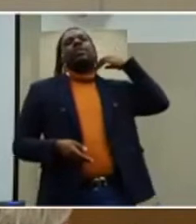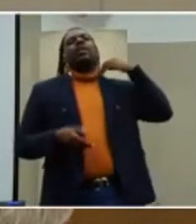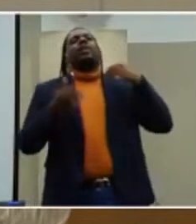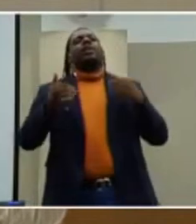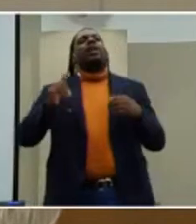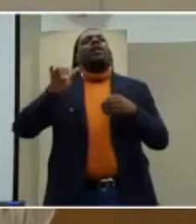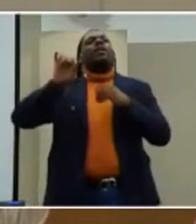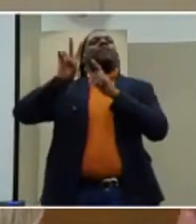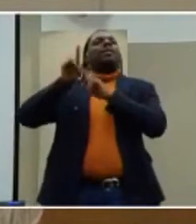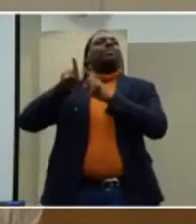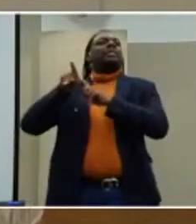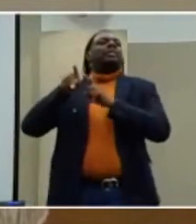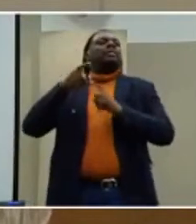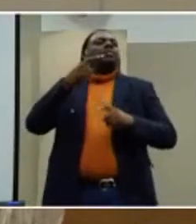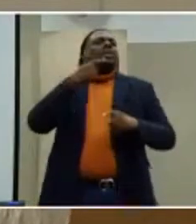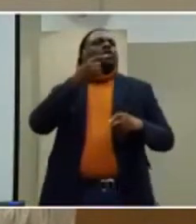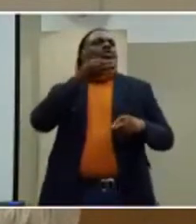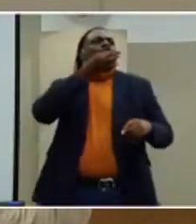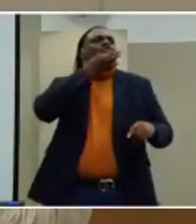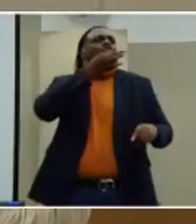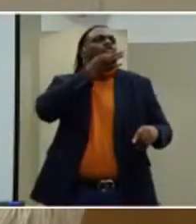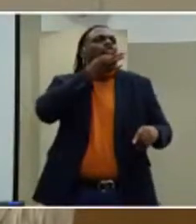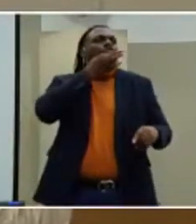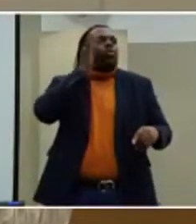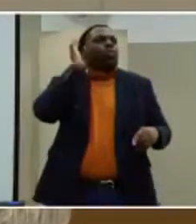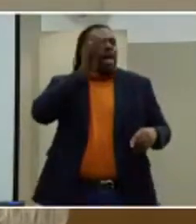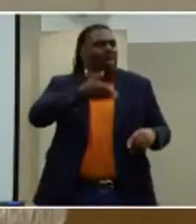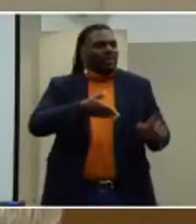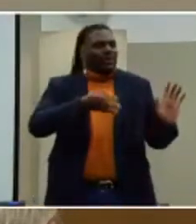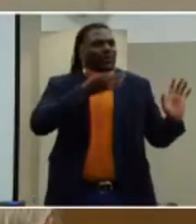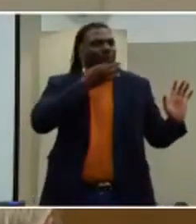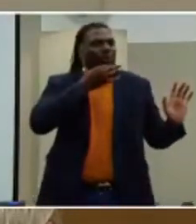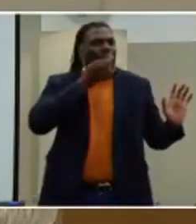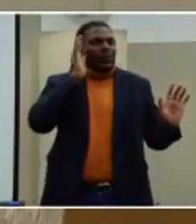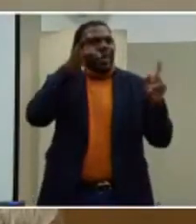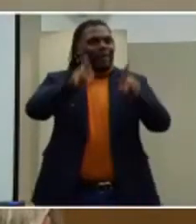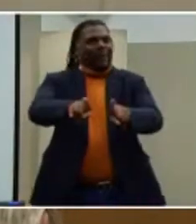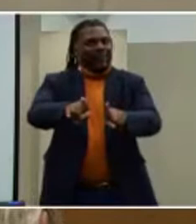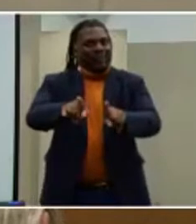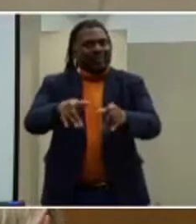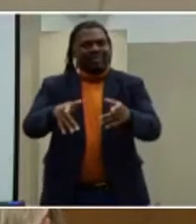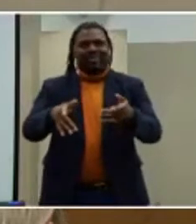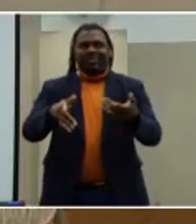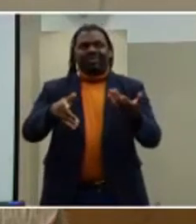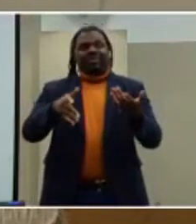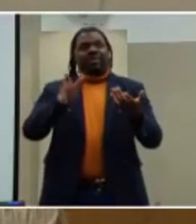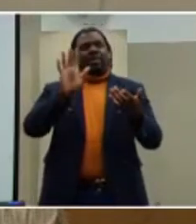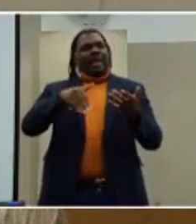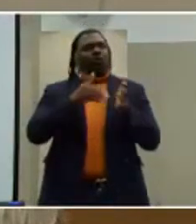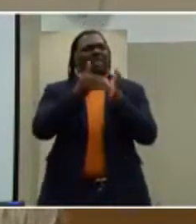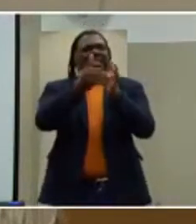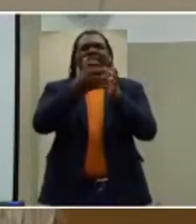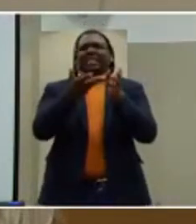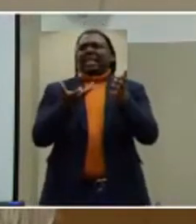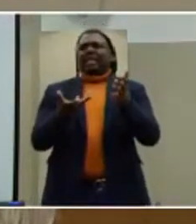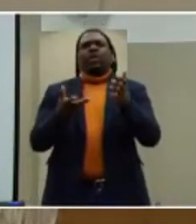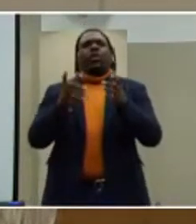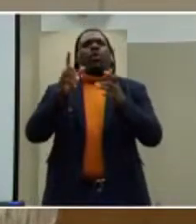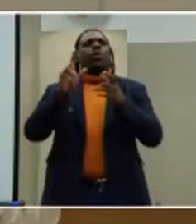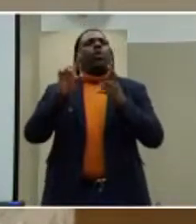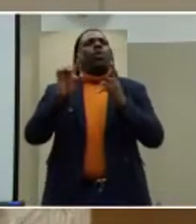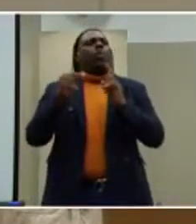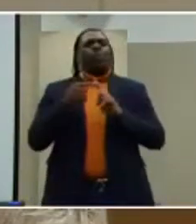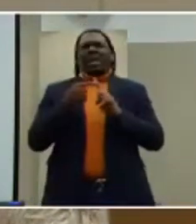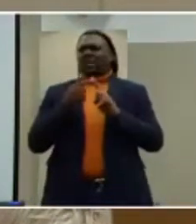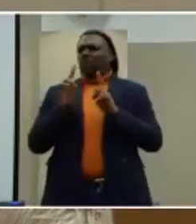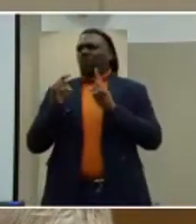Vice Chair Kale said soon they would be out, which is what, very soon. And that was frequently what I would say when people would say, when are they